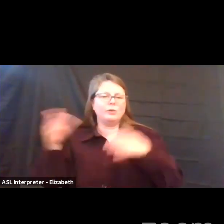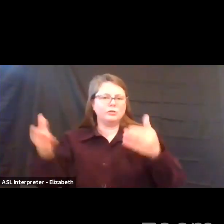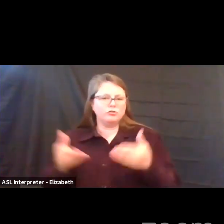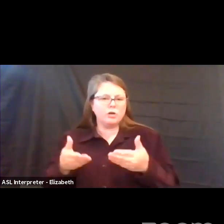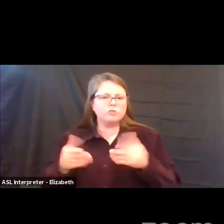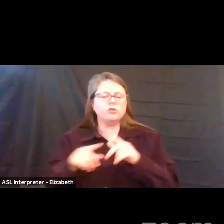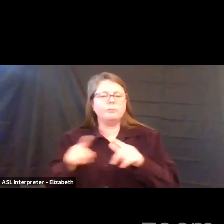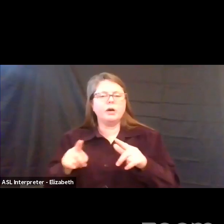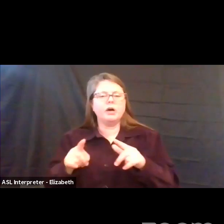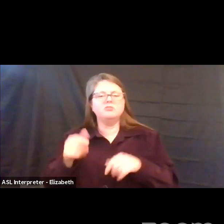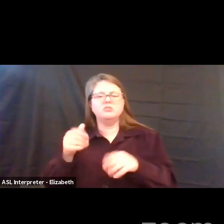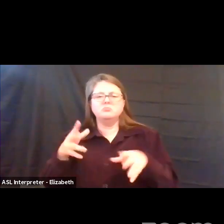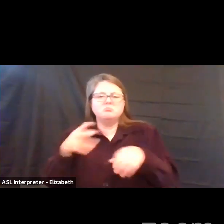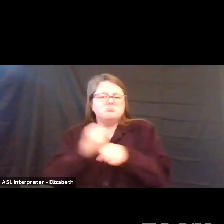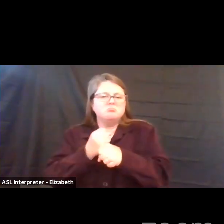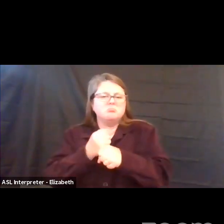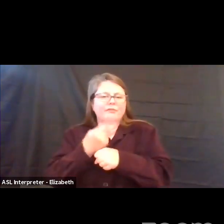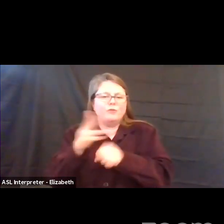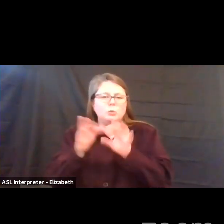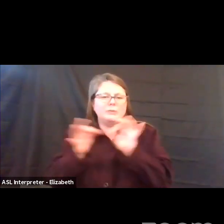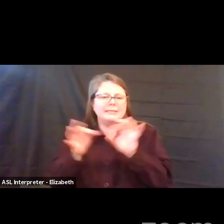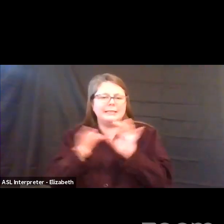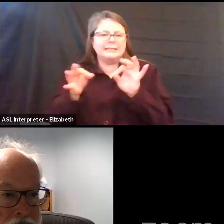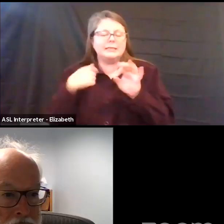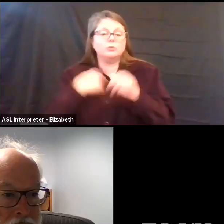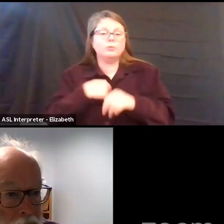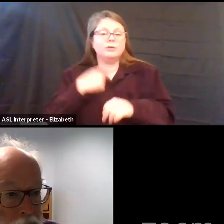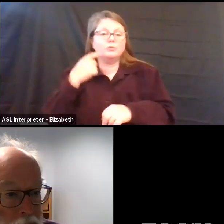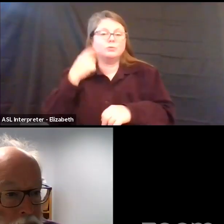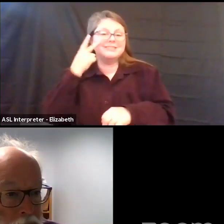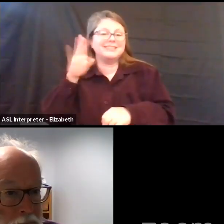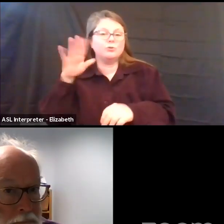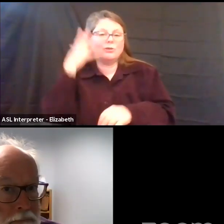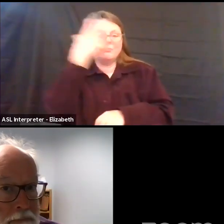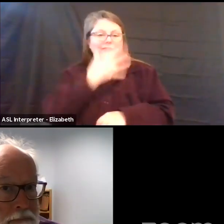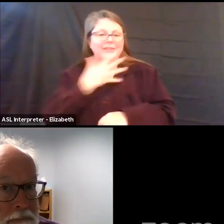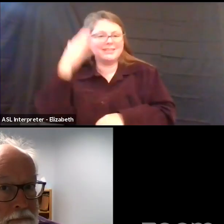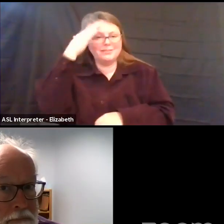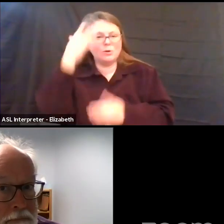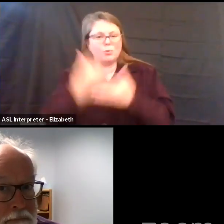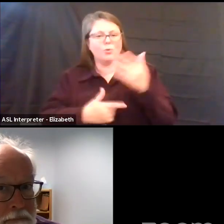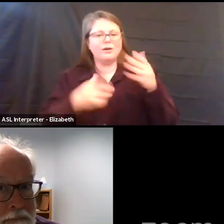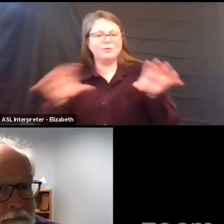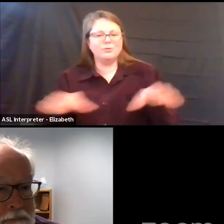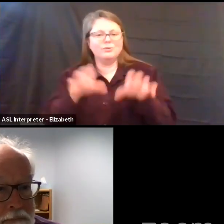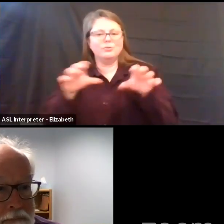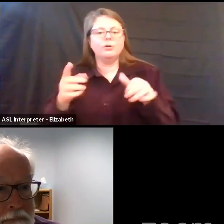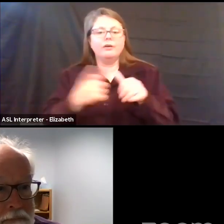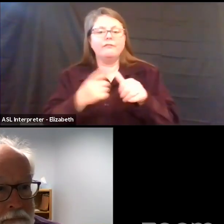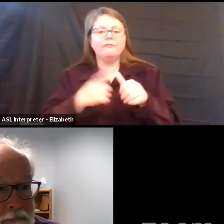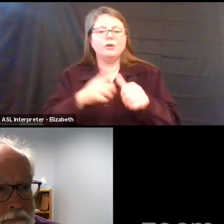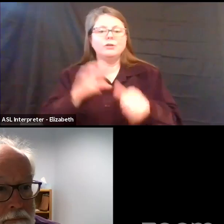and we'll get to see your face and know what you do. So first, Emily Rena Dozier.